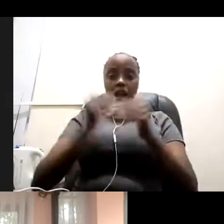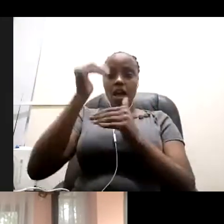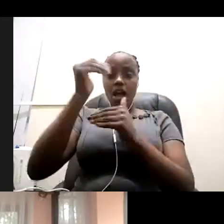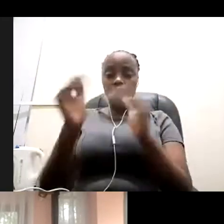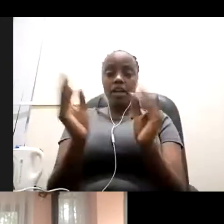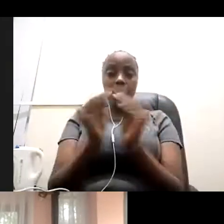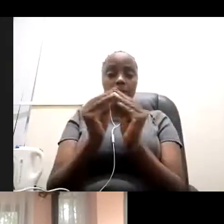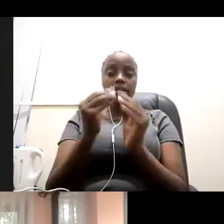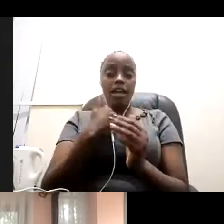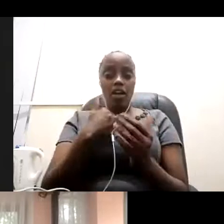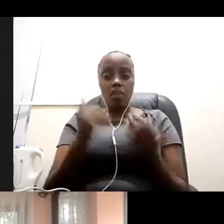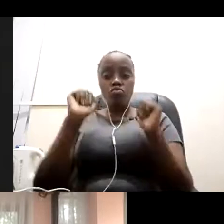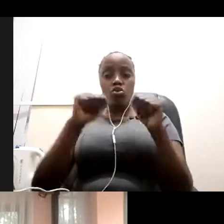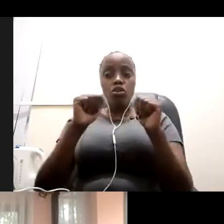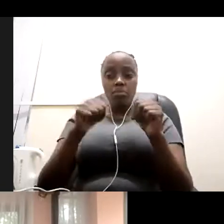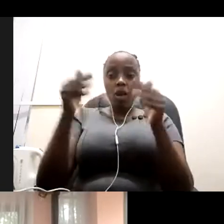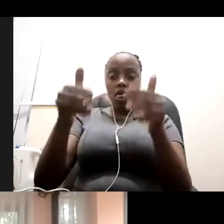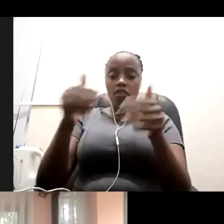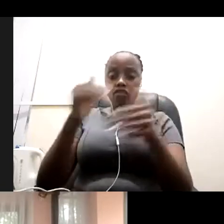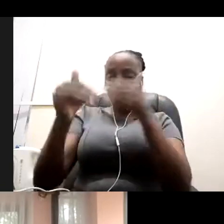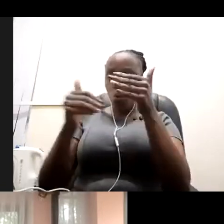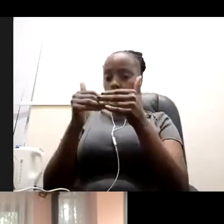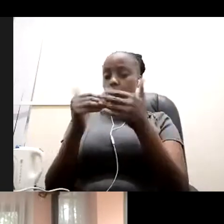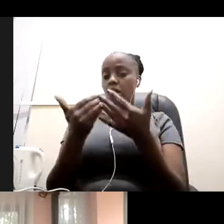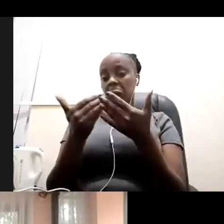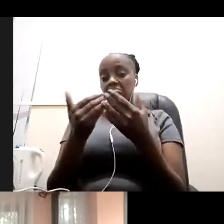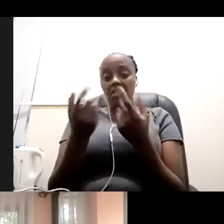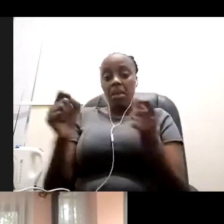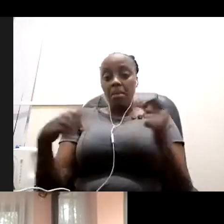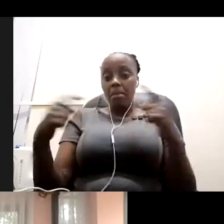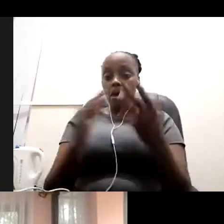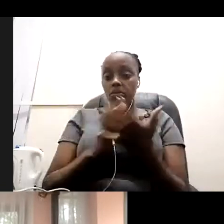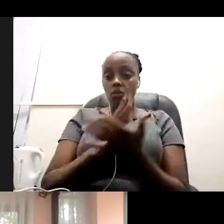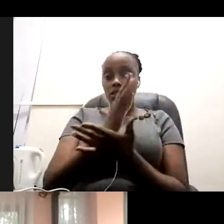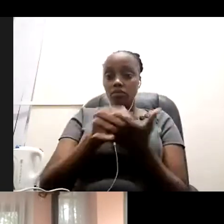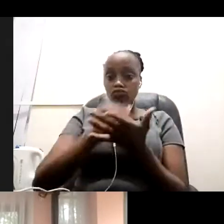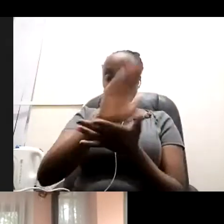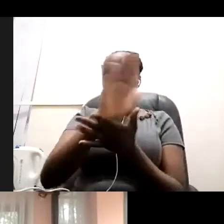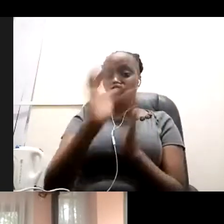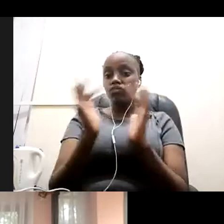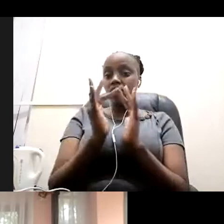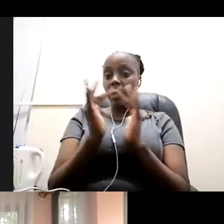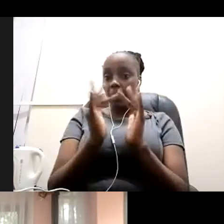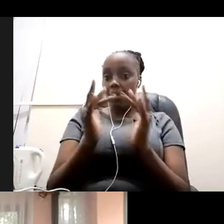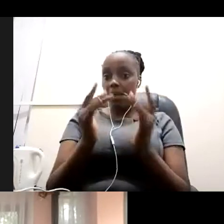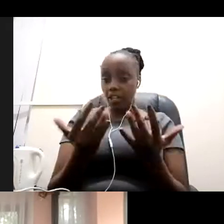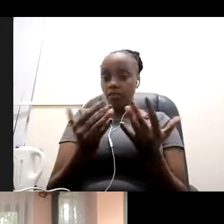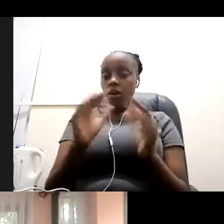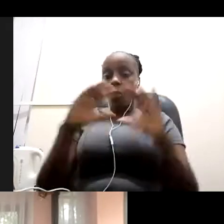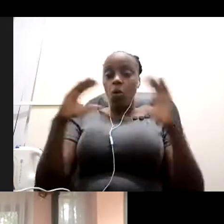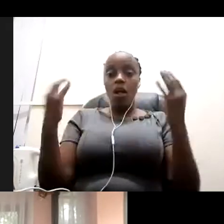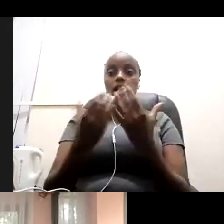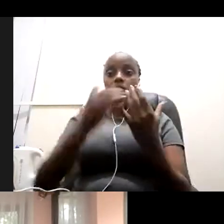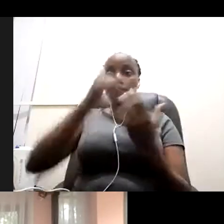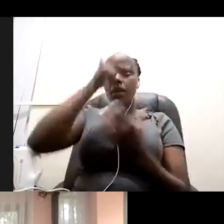will make available all the exchanges on the chat through email to the organizer, the World Blind Union, and